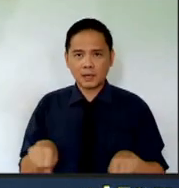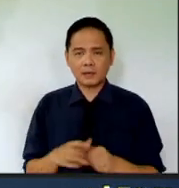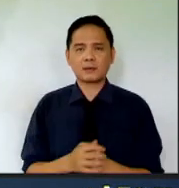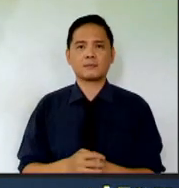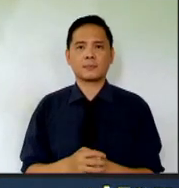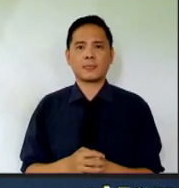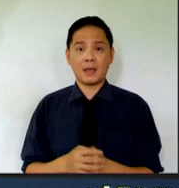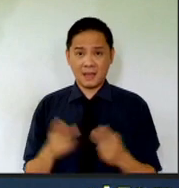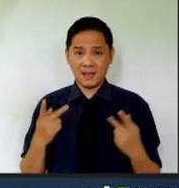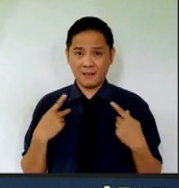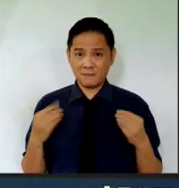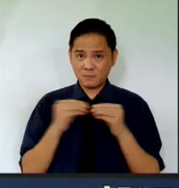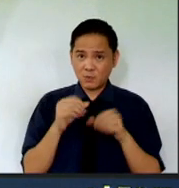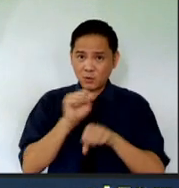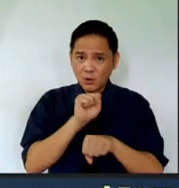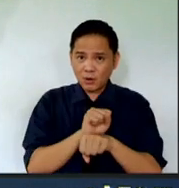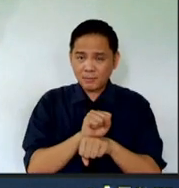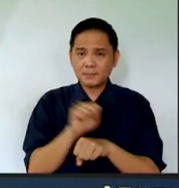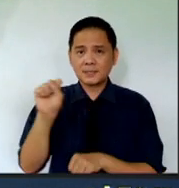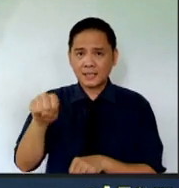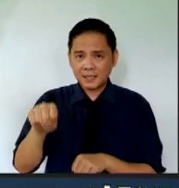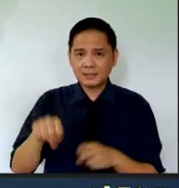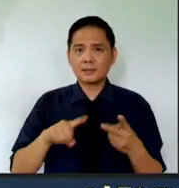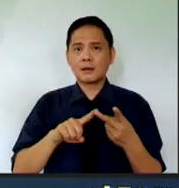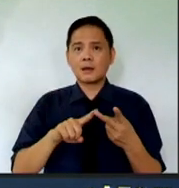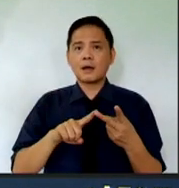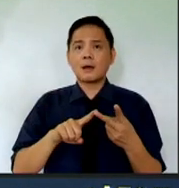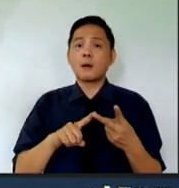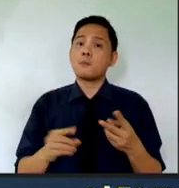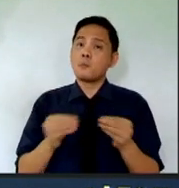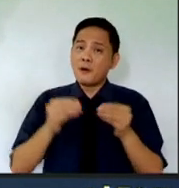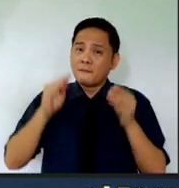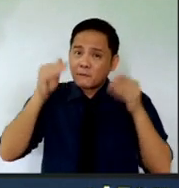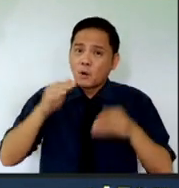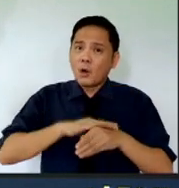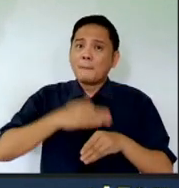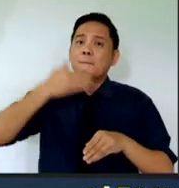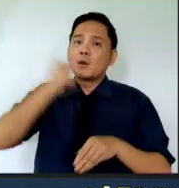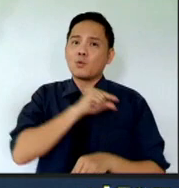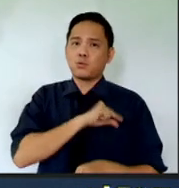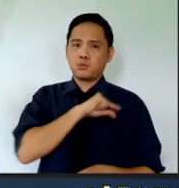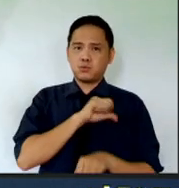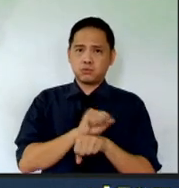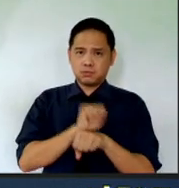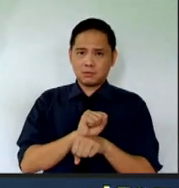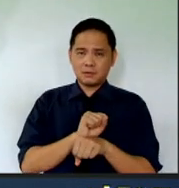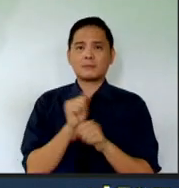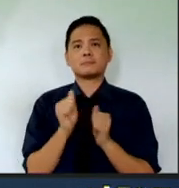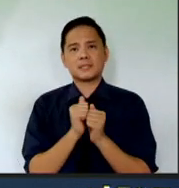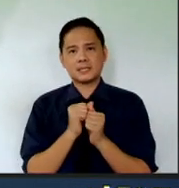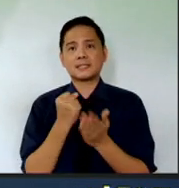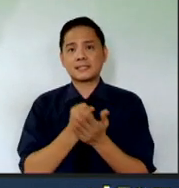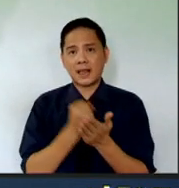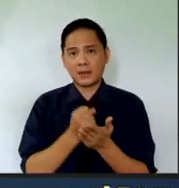better quality jobs, meaning the salaries are higher, and at the same time being able to attract more investments